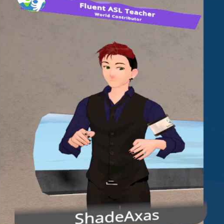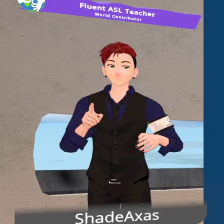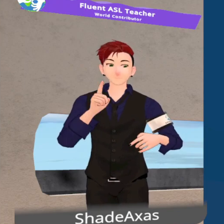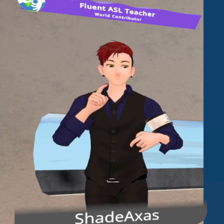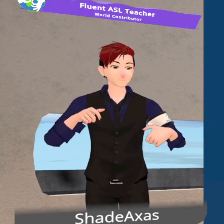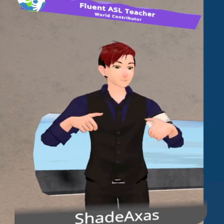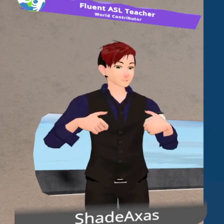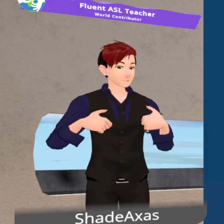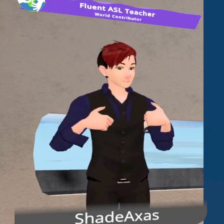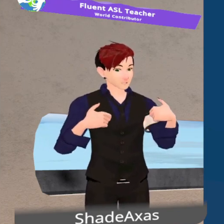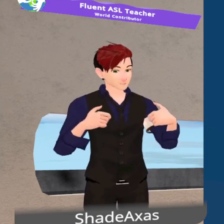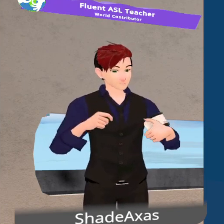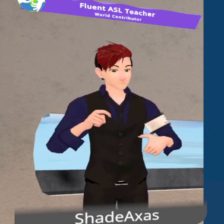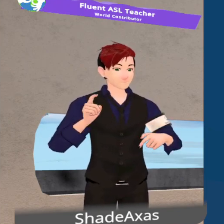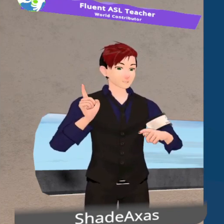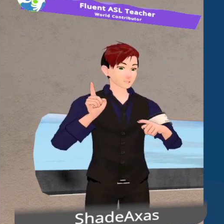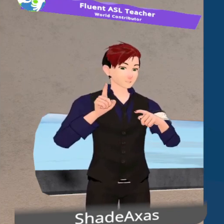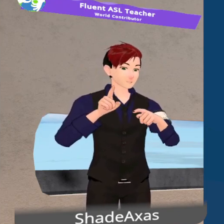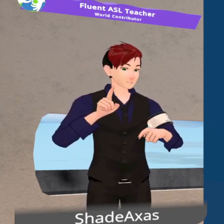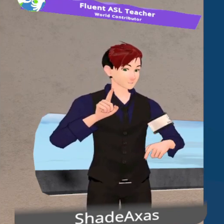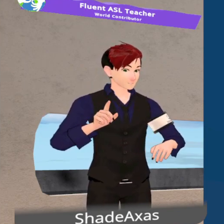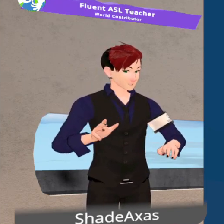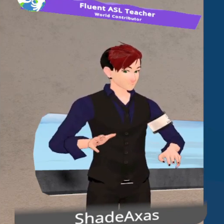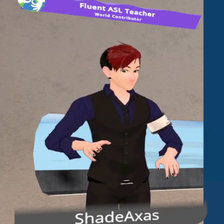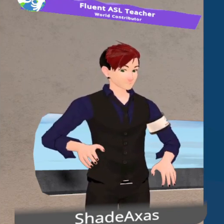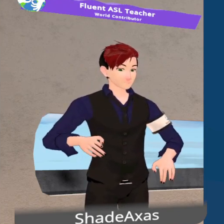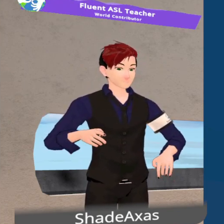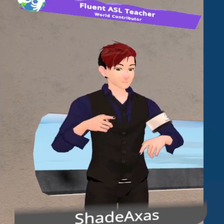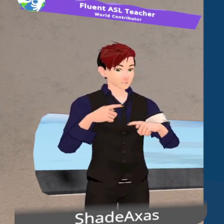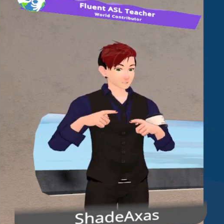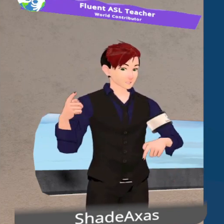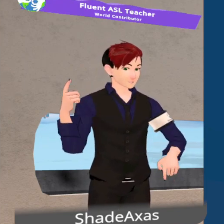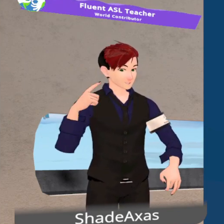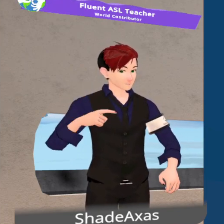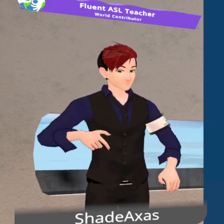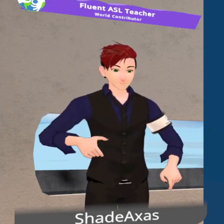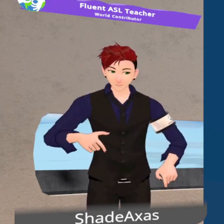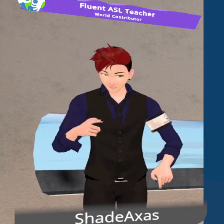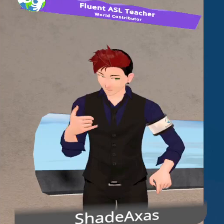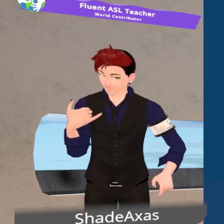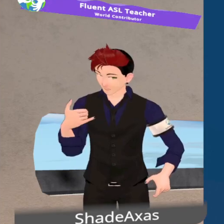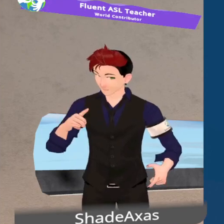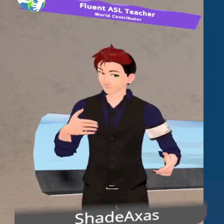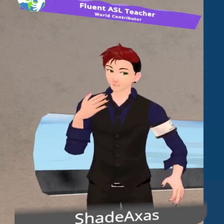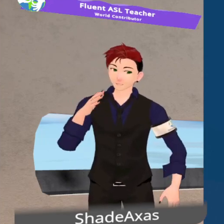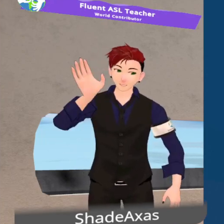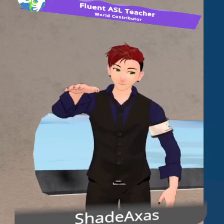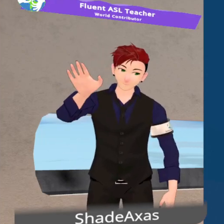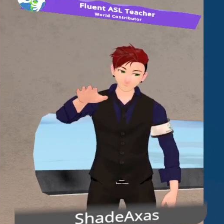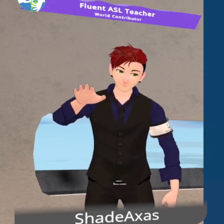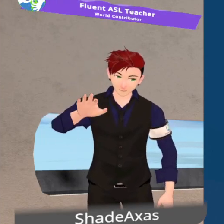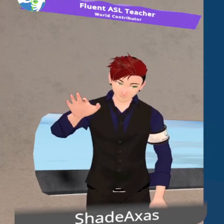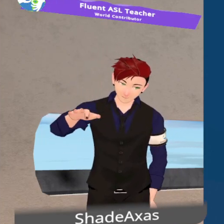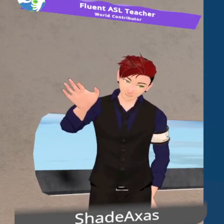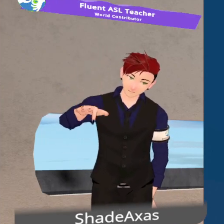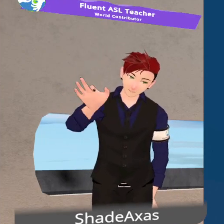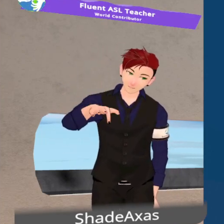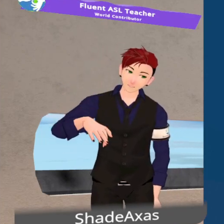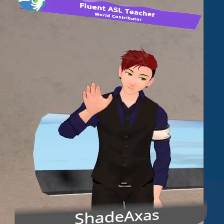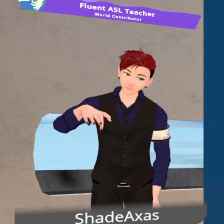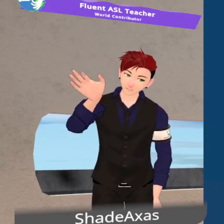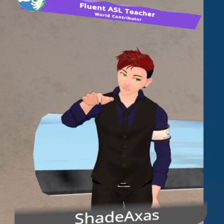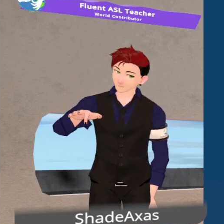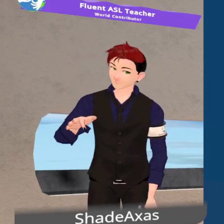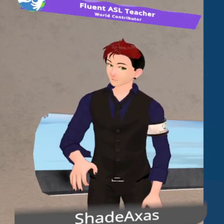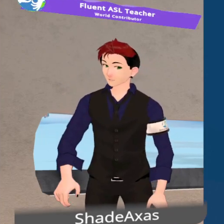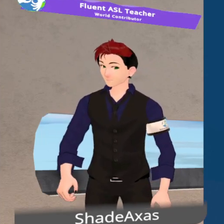people. In real life, you go up to a deaf person. They cannot hear you. Are you going to go behind them and say, hey,